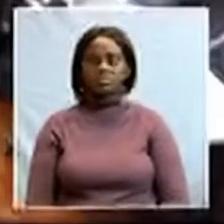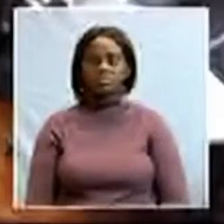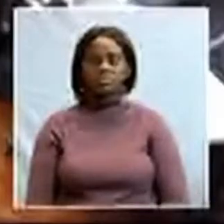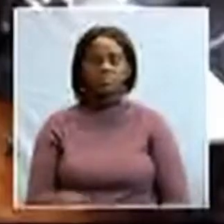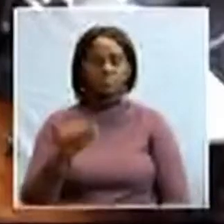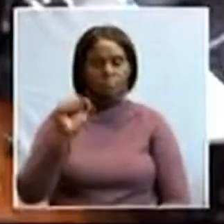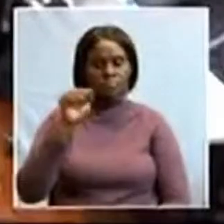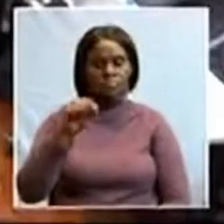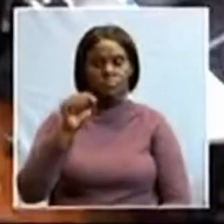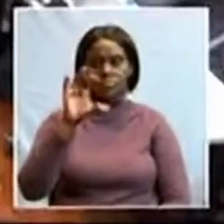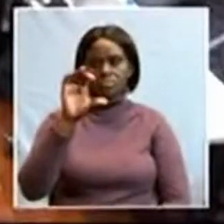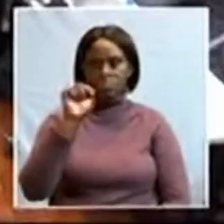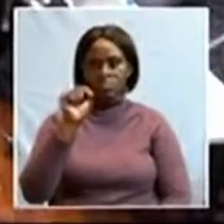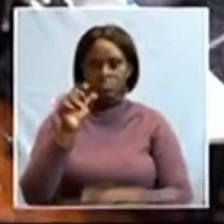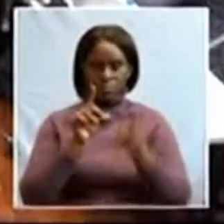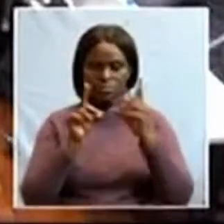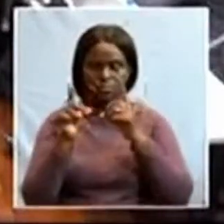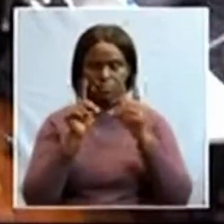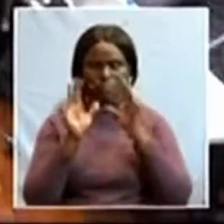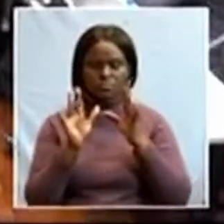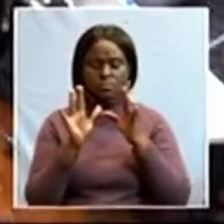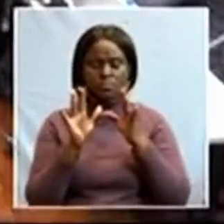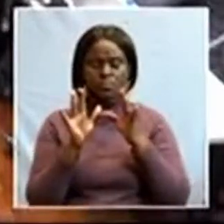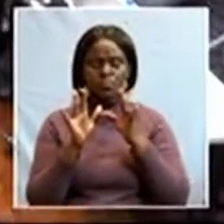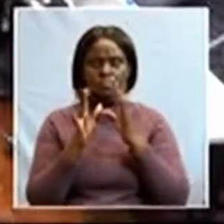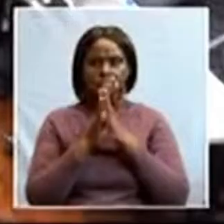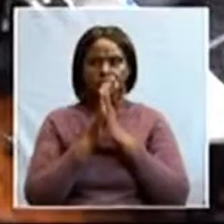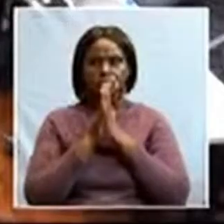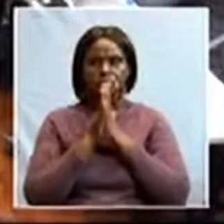Yes, yes. Director, you can